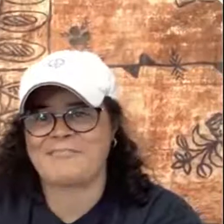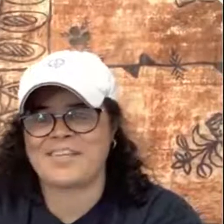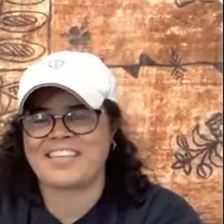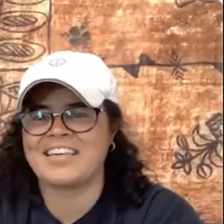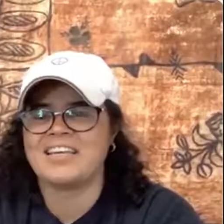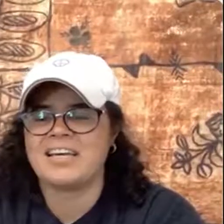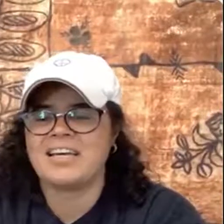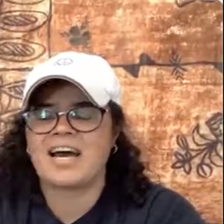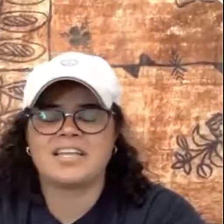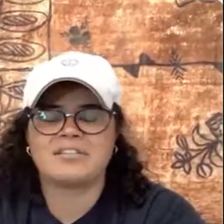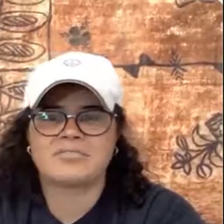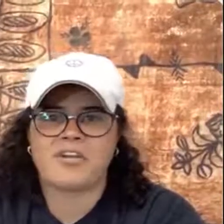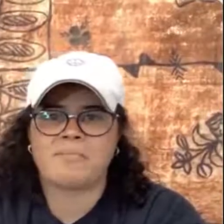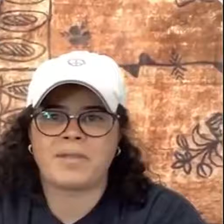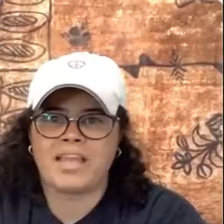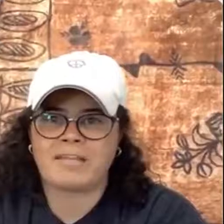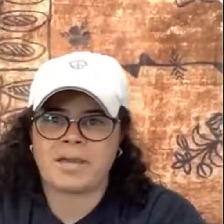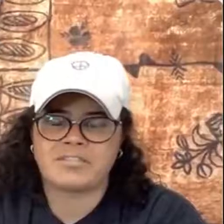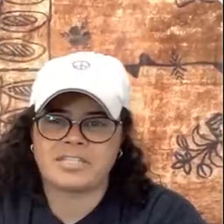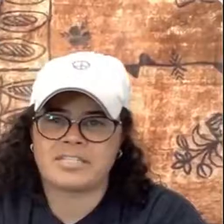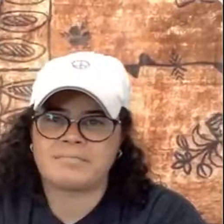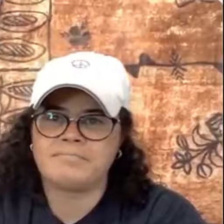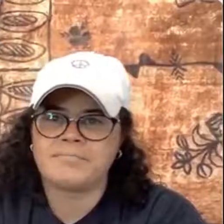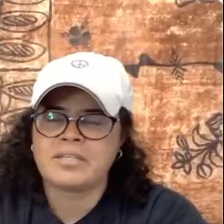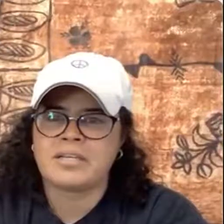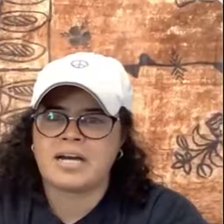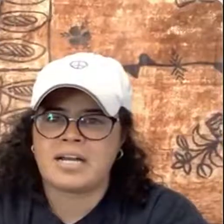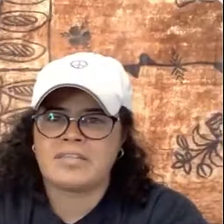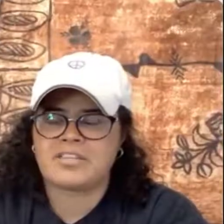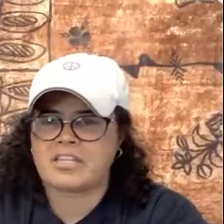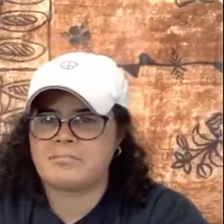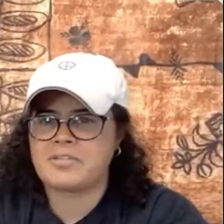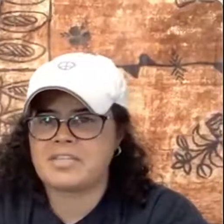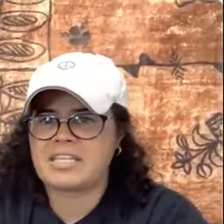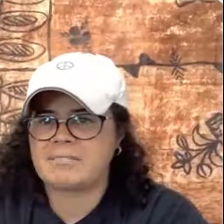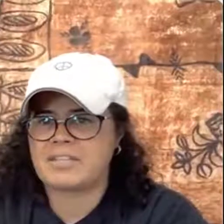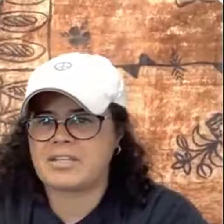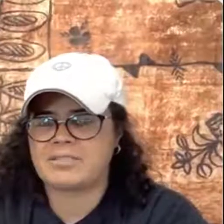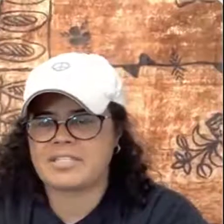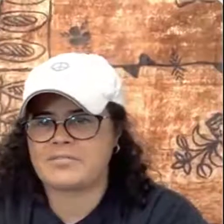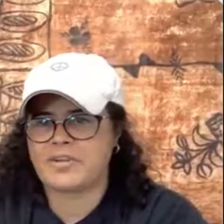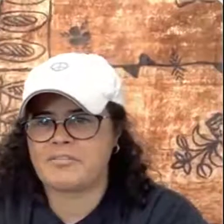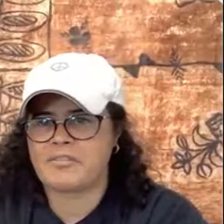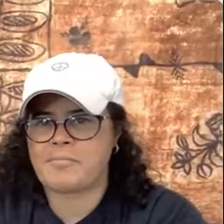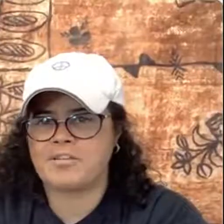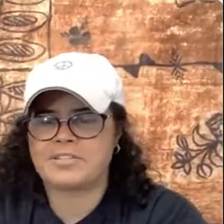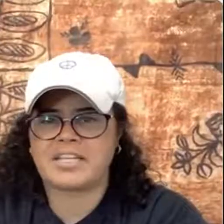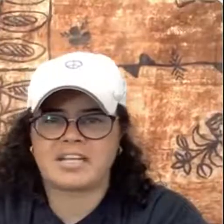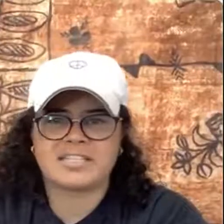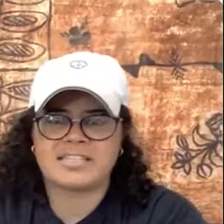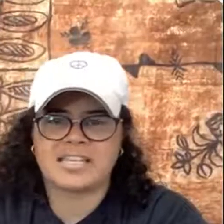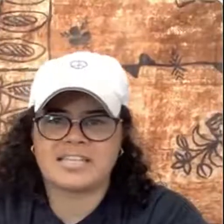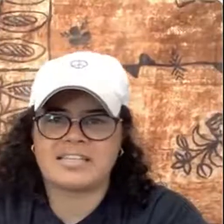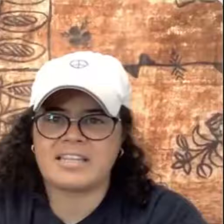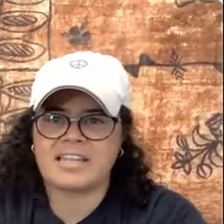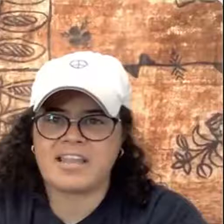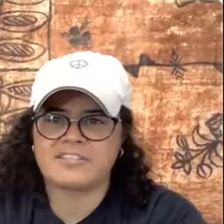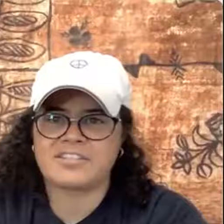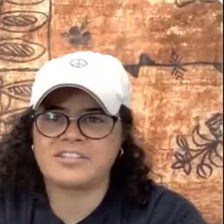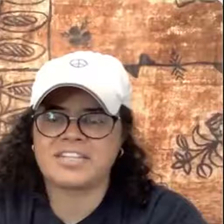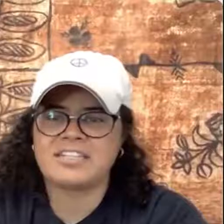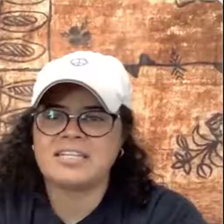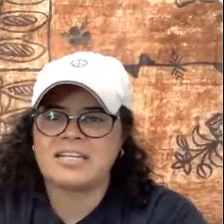Tasha's grandmother hails from Black Mountain, and the community up there, which is very remote and isolated